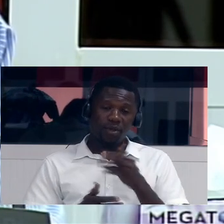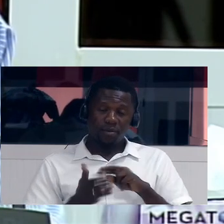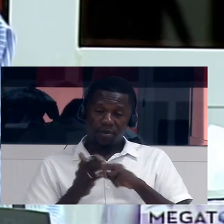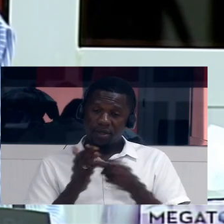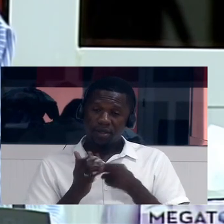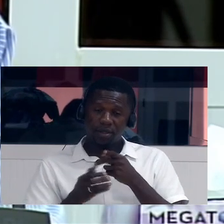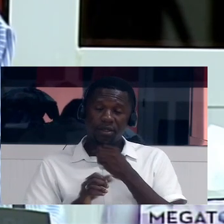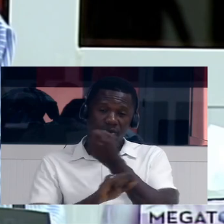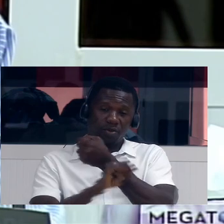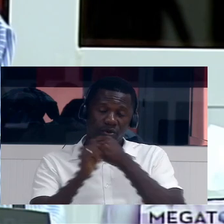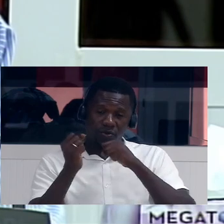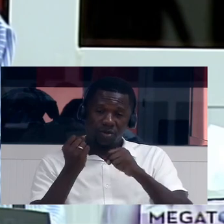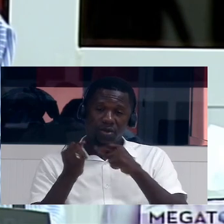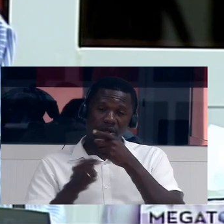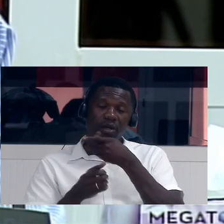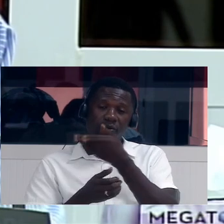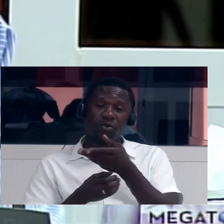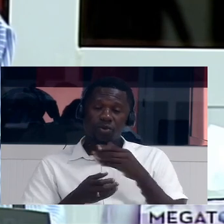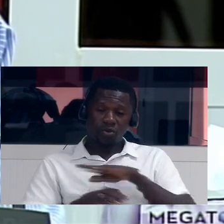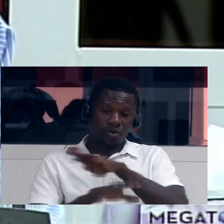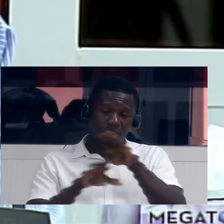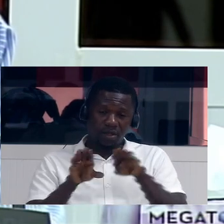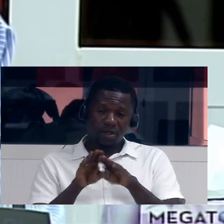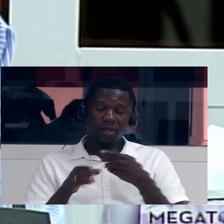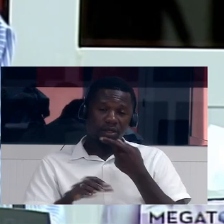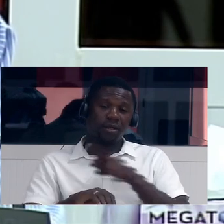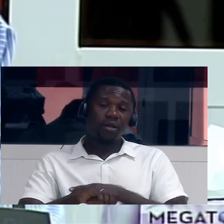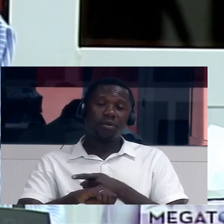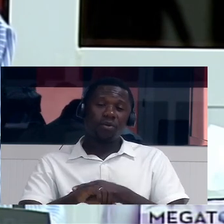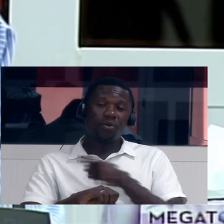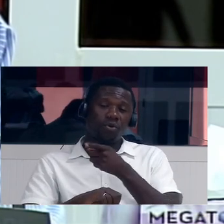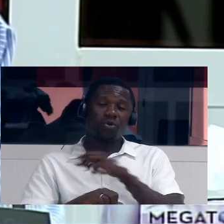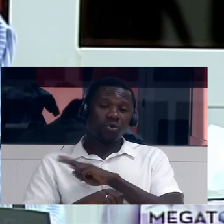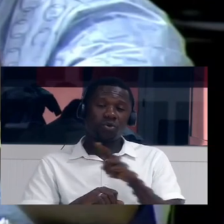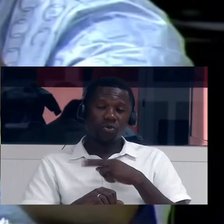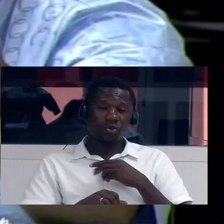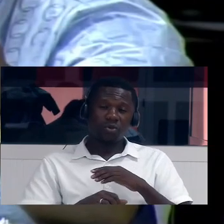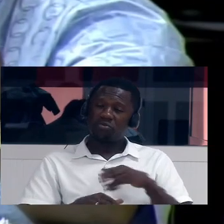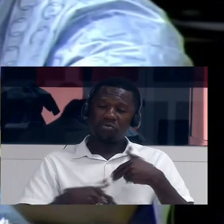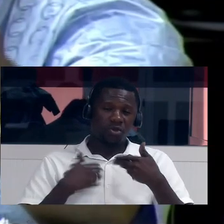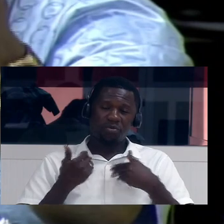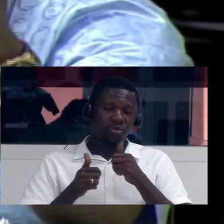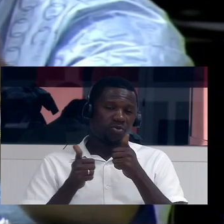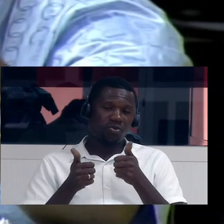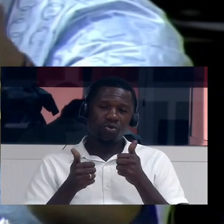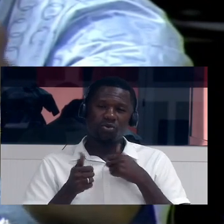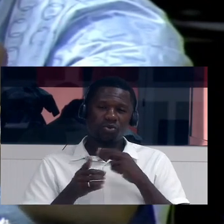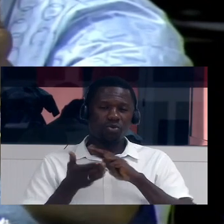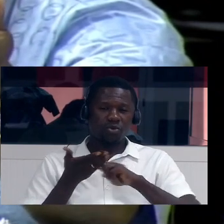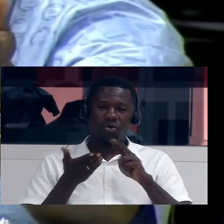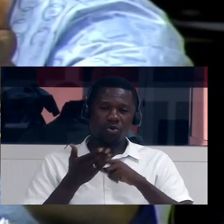the situation that was on the ground at that time was not conducive to